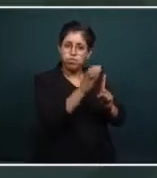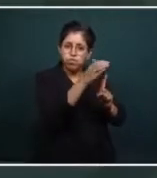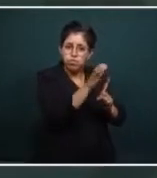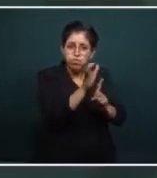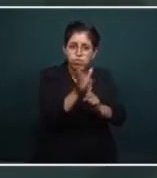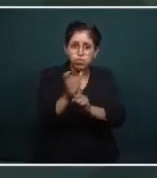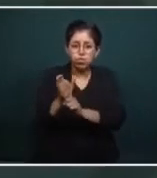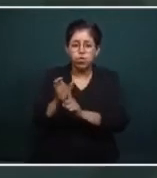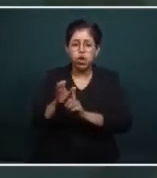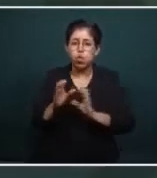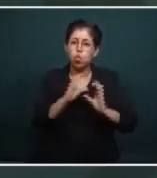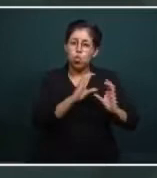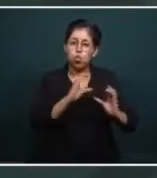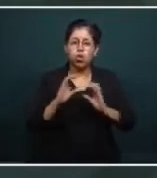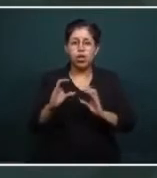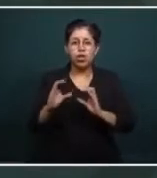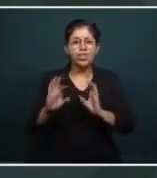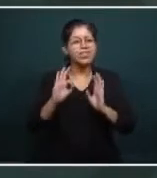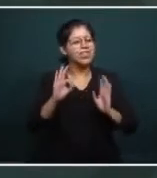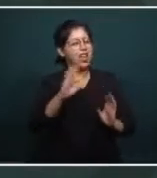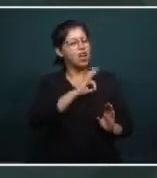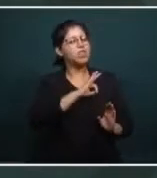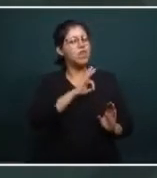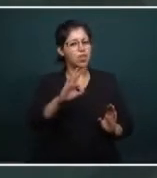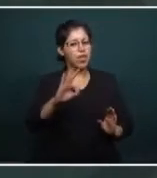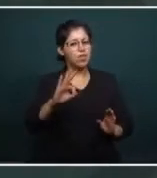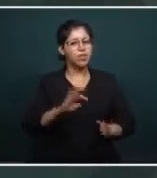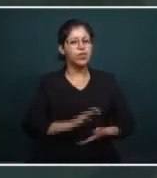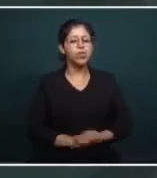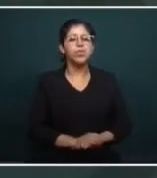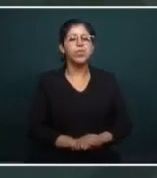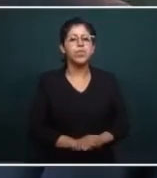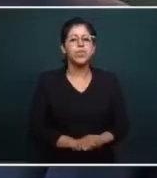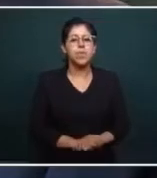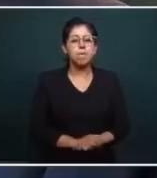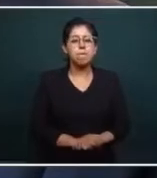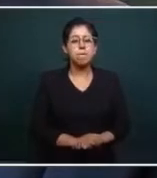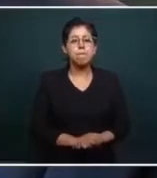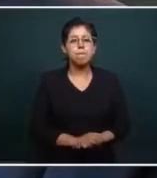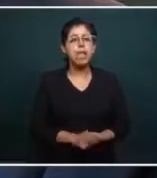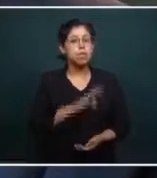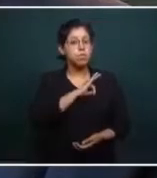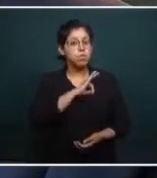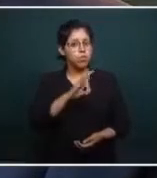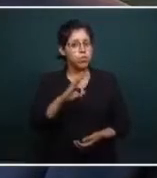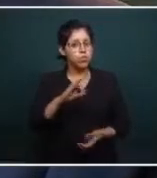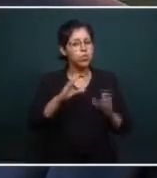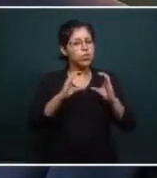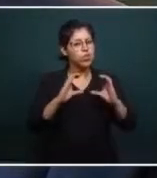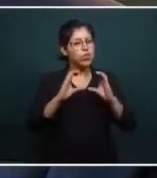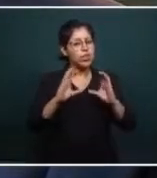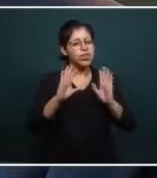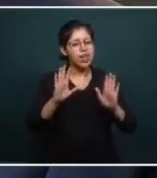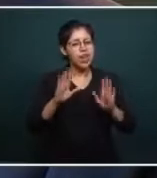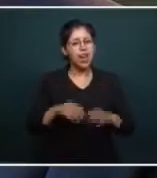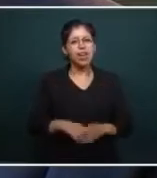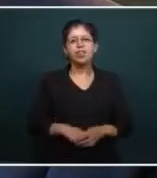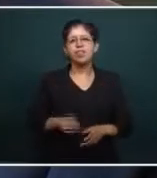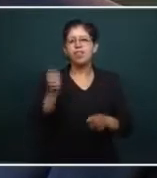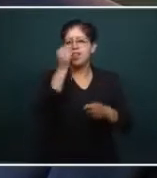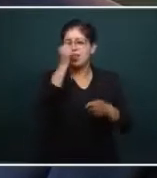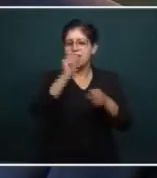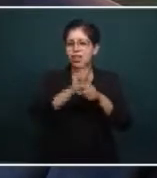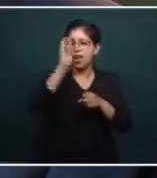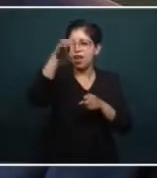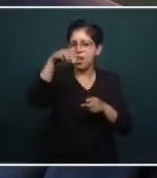you can tener la have colaboración the collaboration de elementos of del elements Secretaría de from the Marina, Secretary de